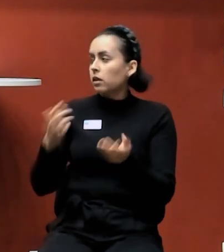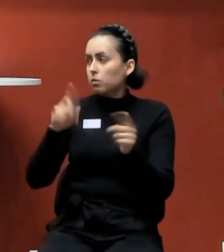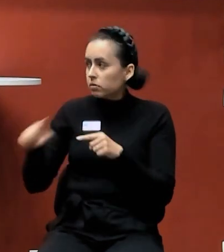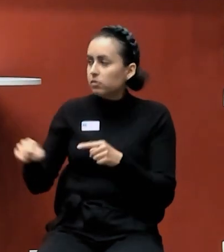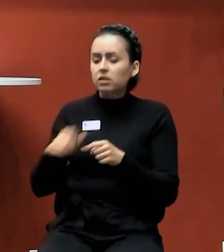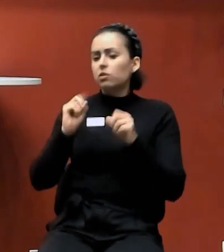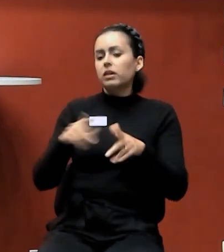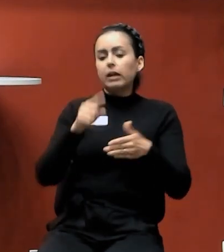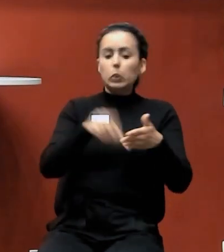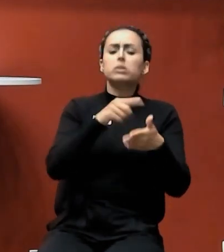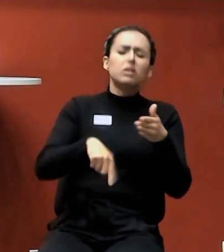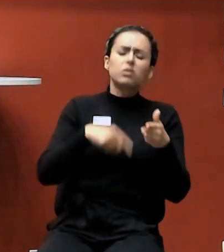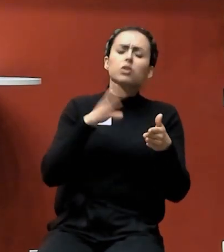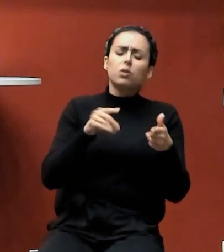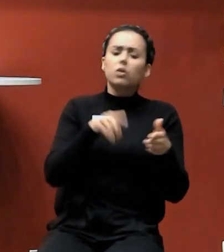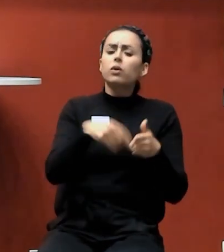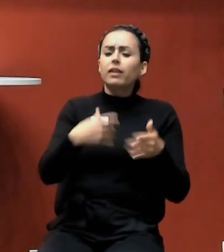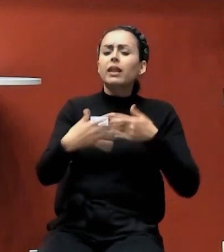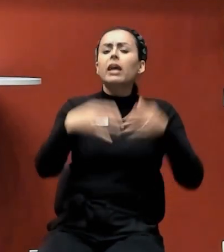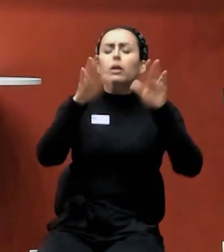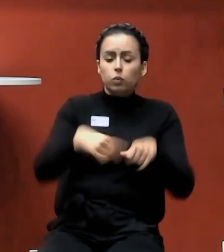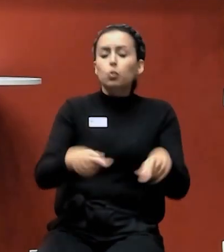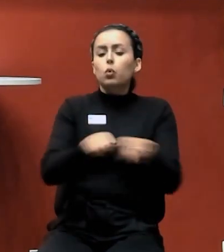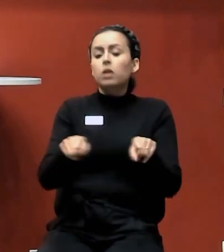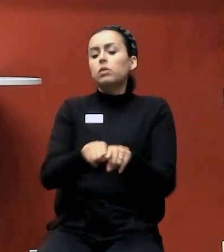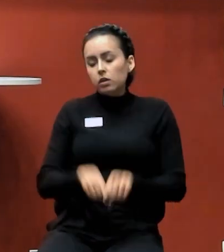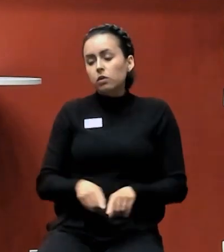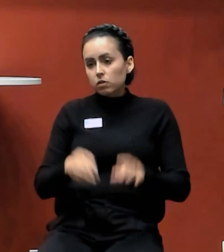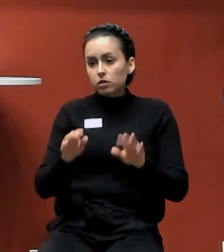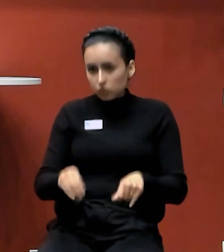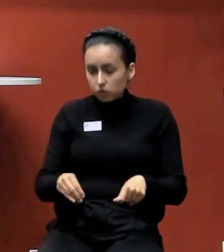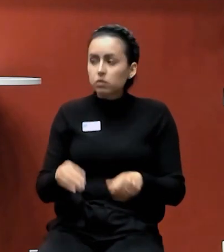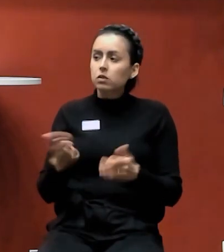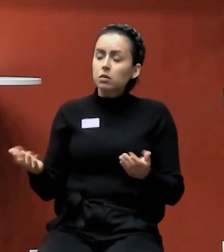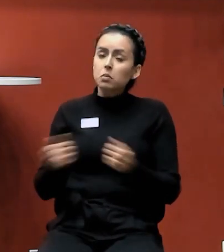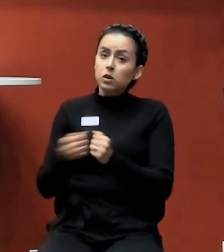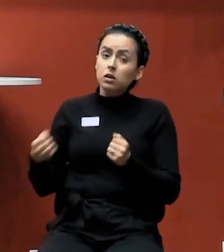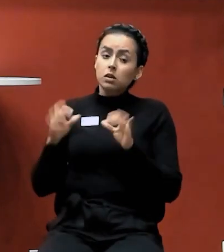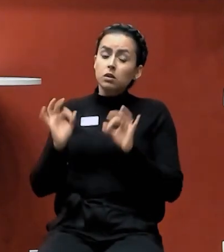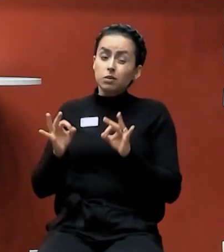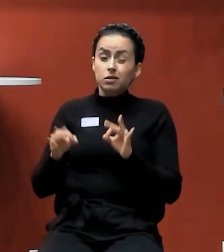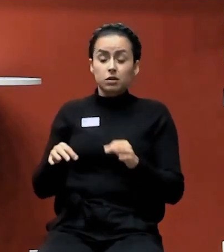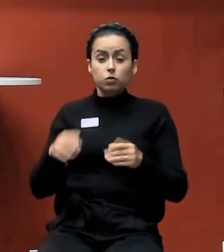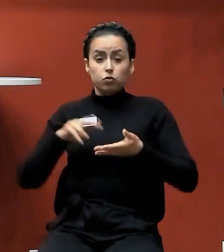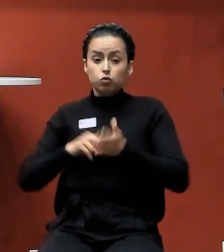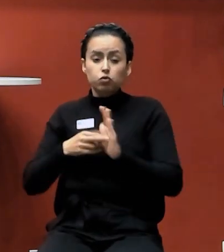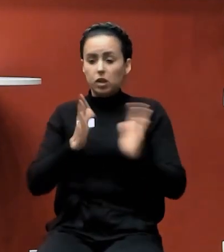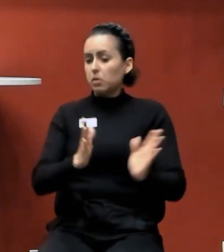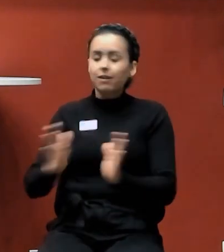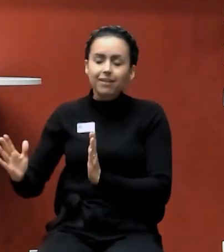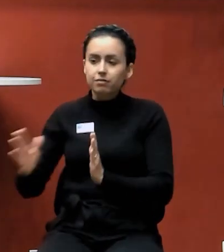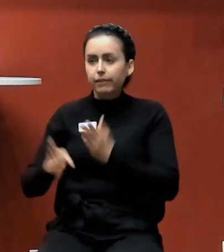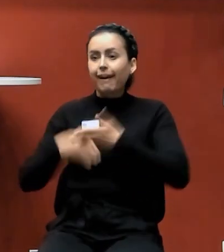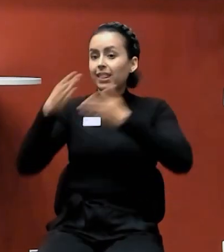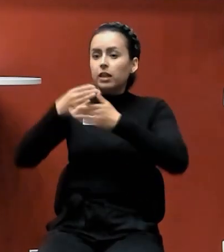check, you know, I check this box. But how do you actually change the system and is